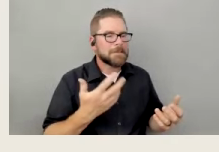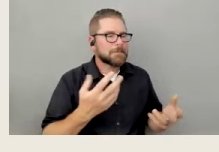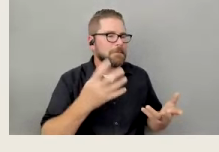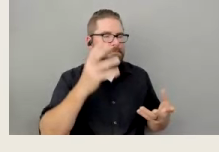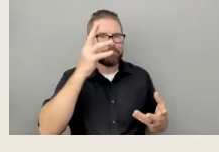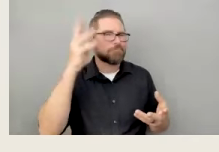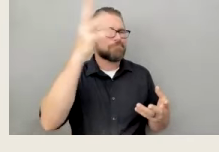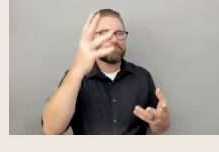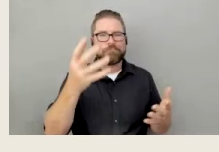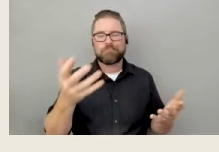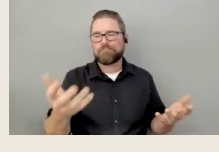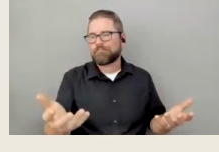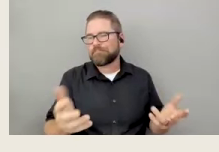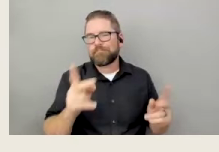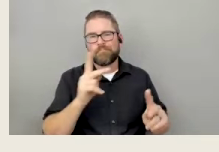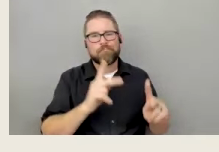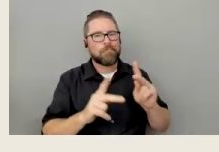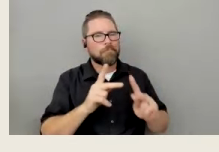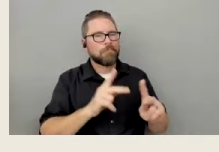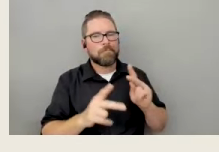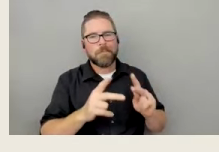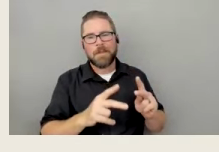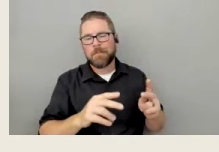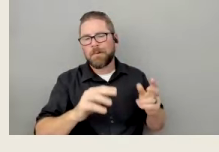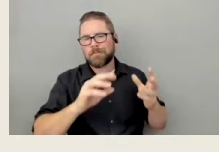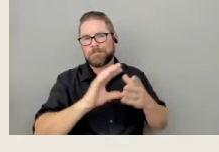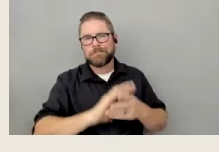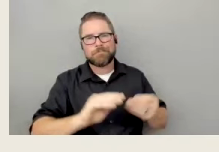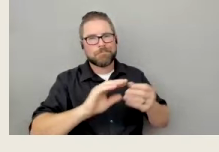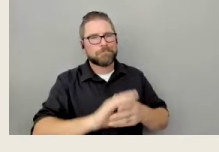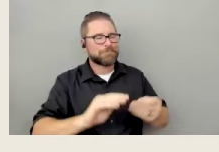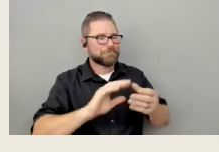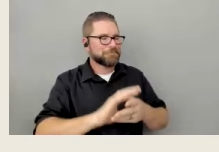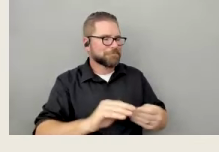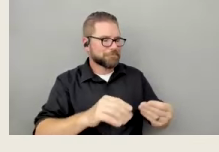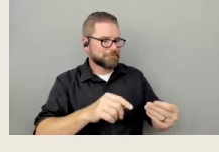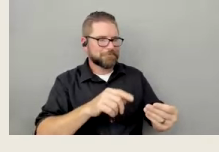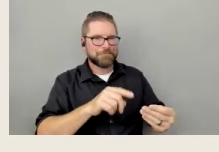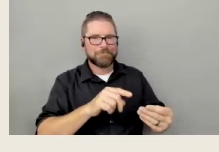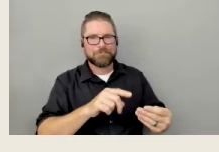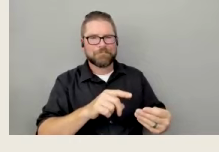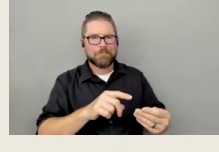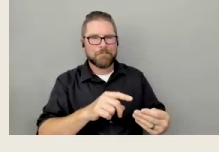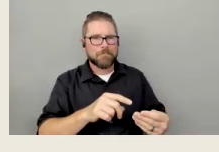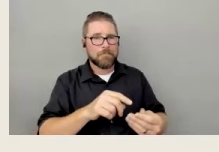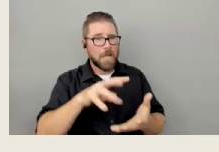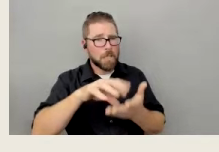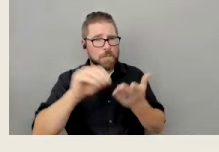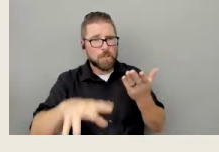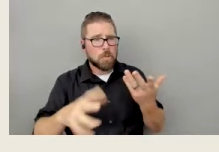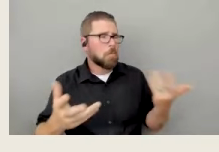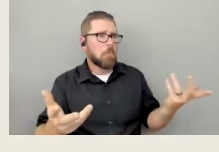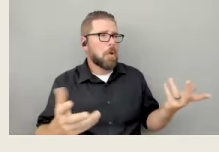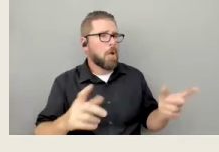hypothetically, people talking about stuff that isn't regarding students, or it's regarding something that happened a